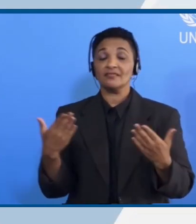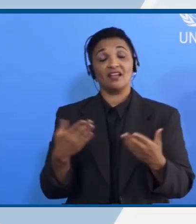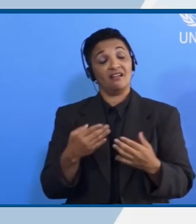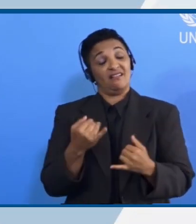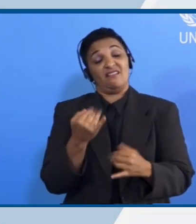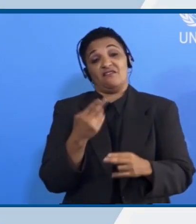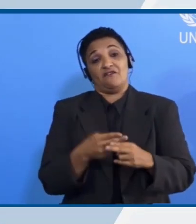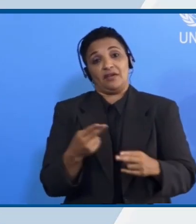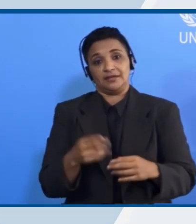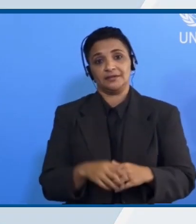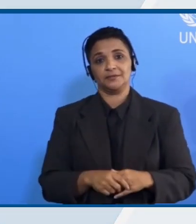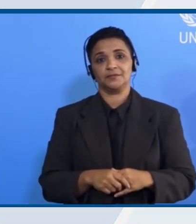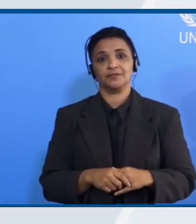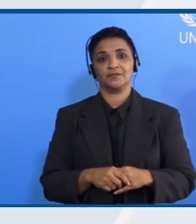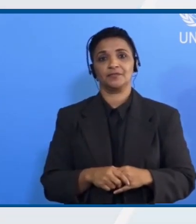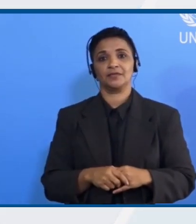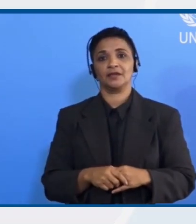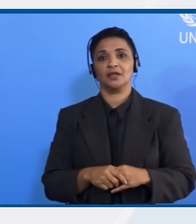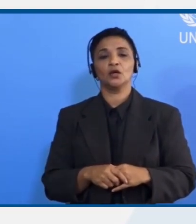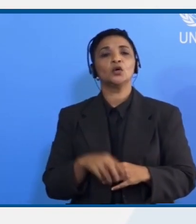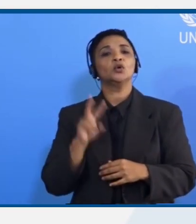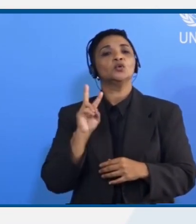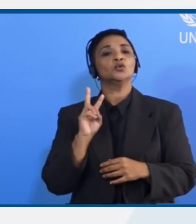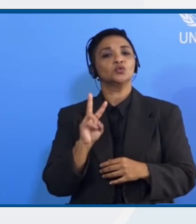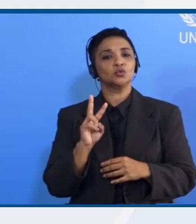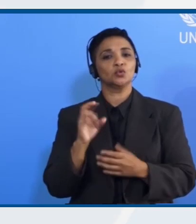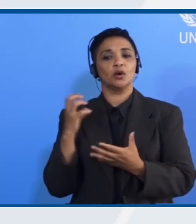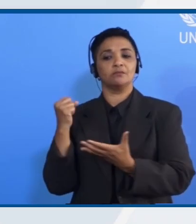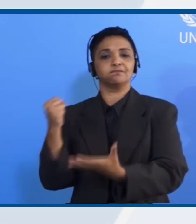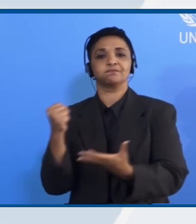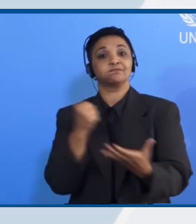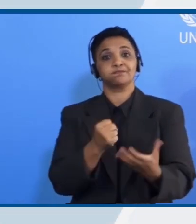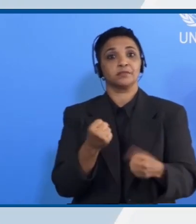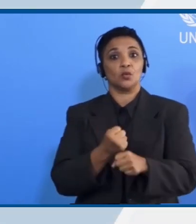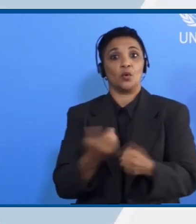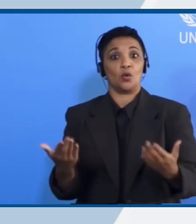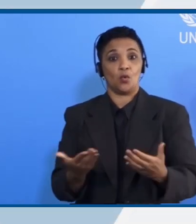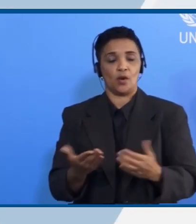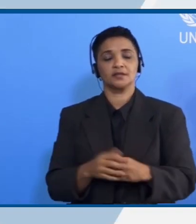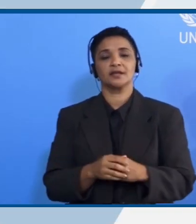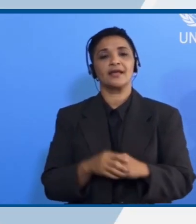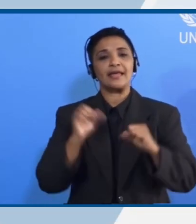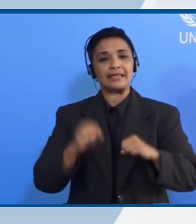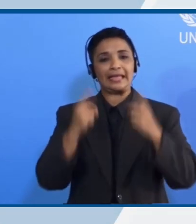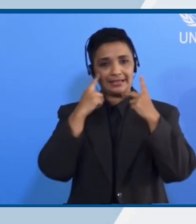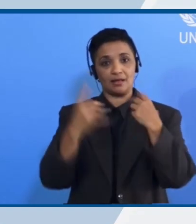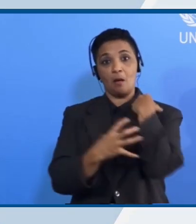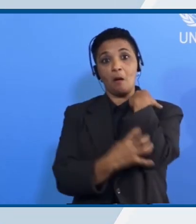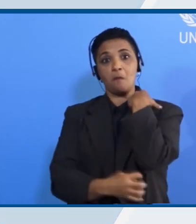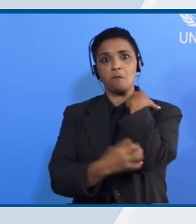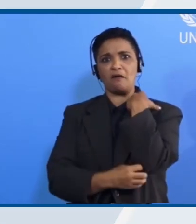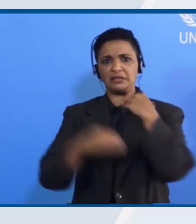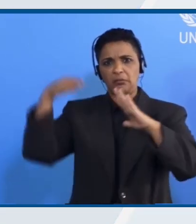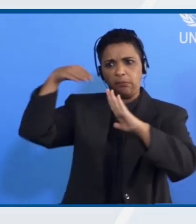the two twin goals driving the World Bank's work are, alleviating extreme poverty